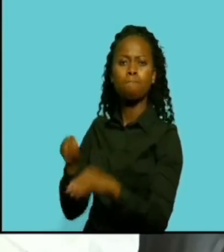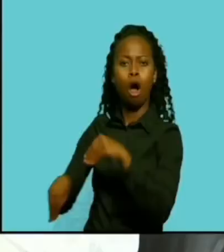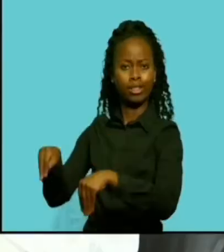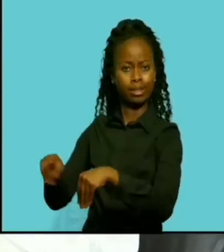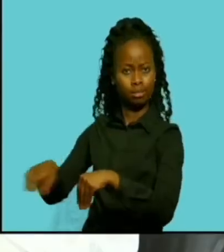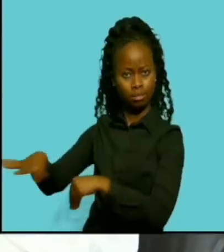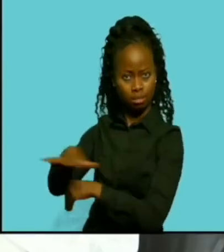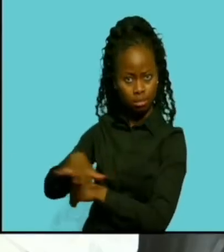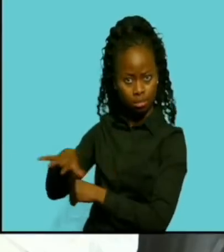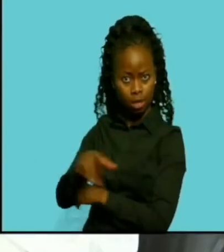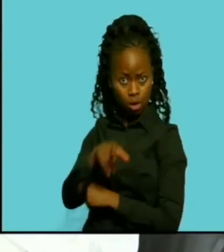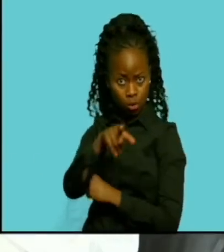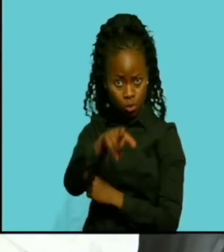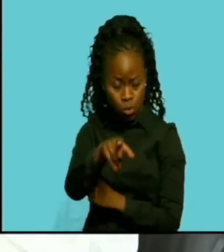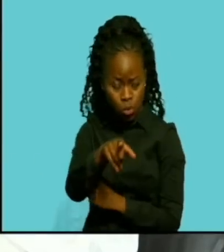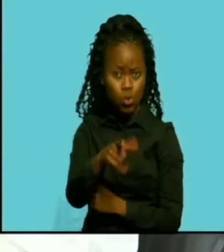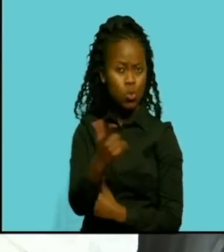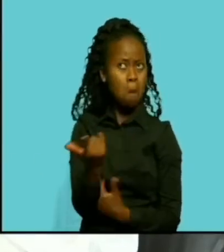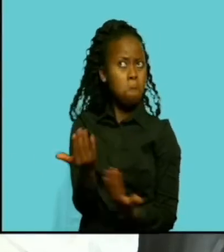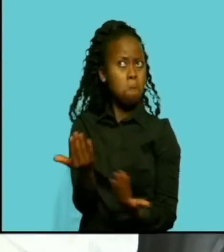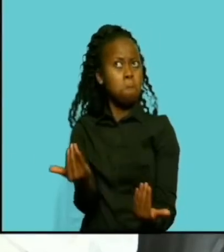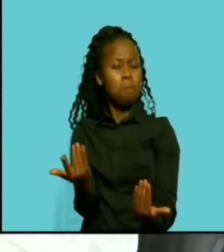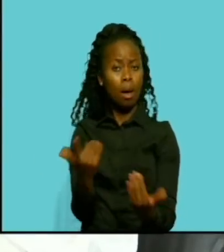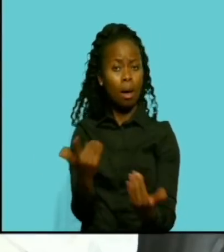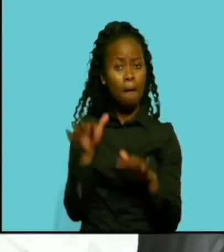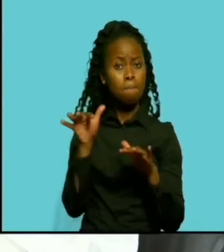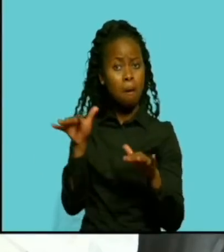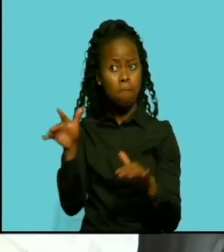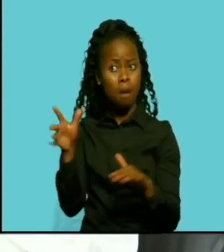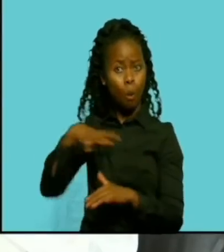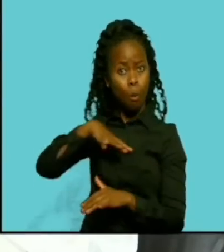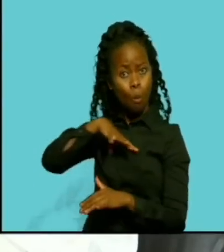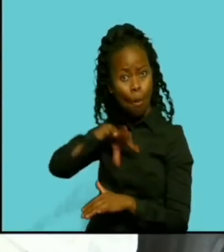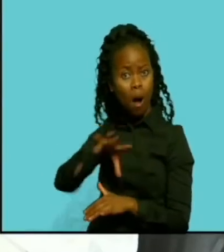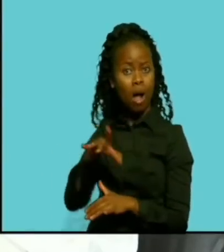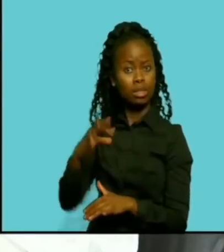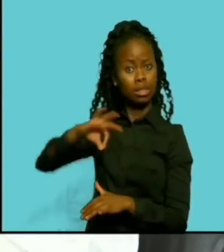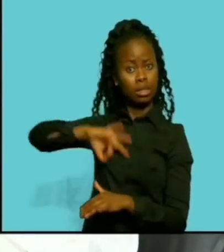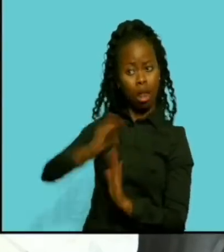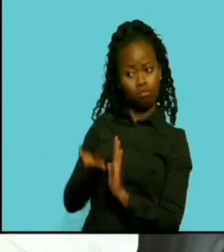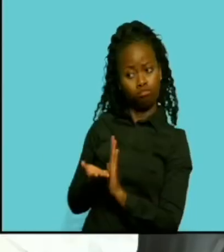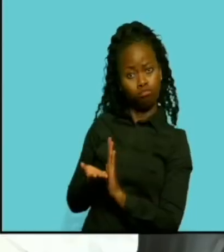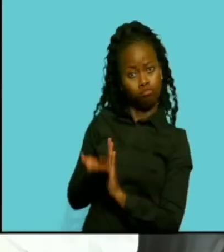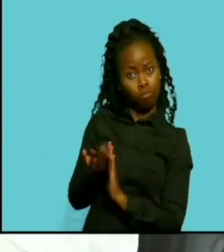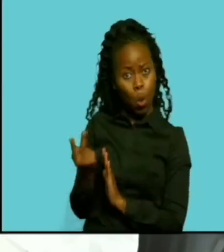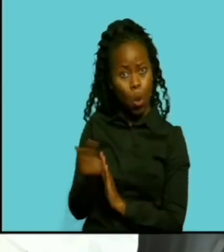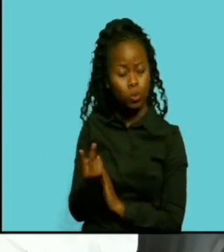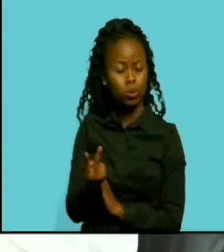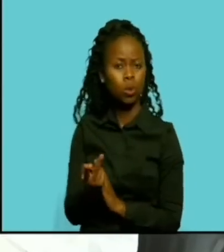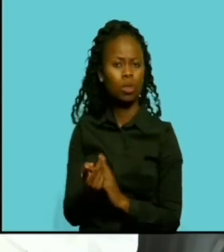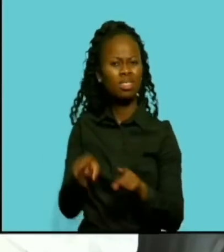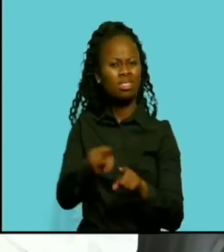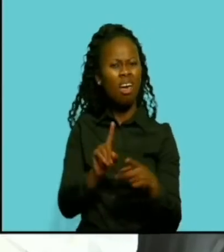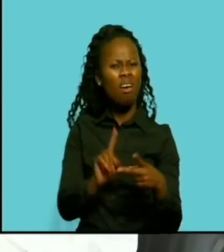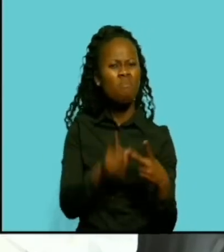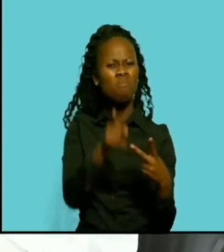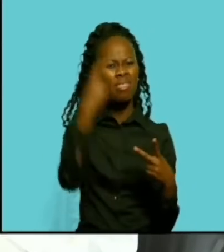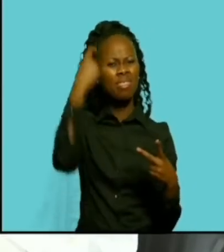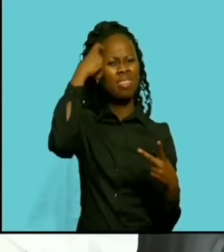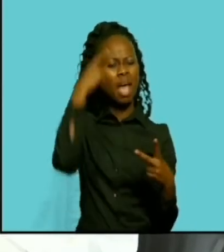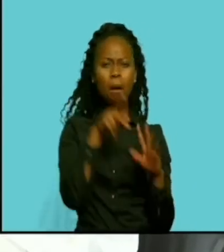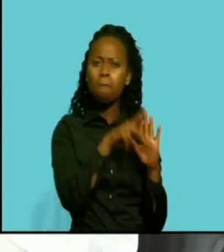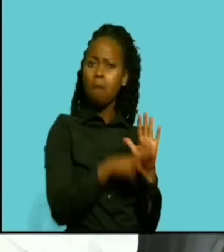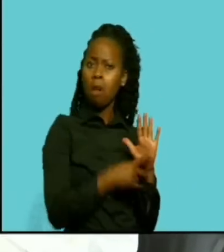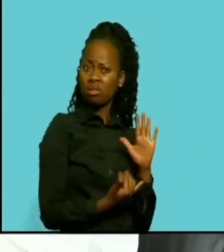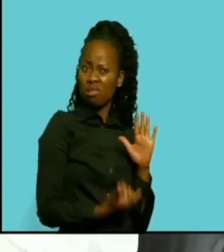increases? Did you make today's decision primarily as an information tool, or do you think the current policy